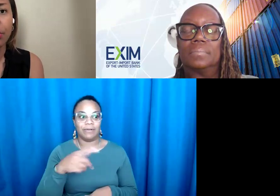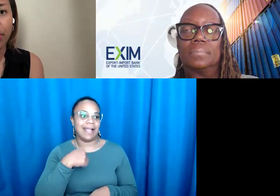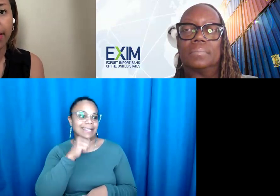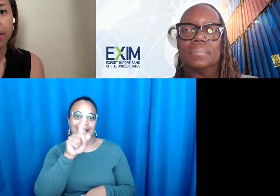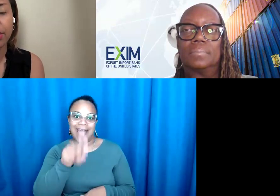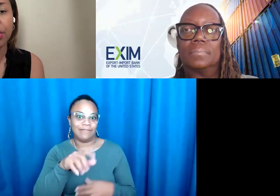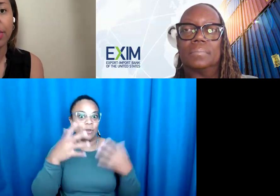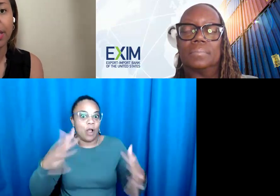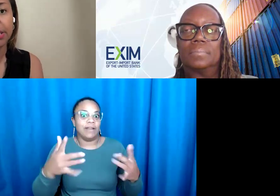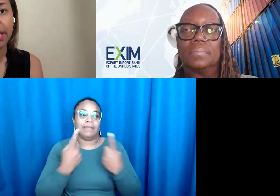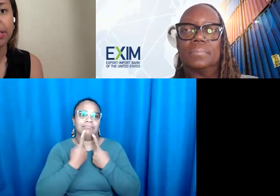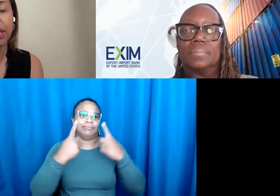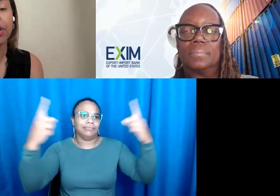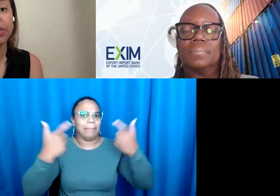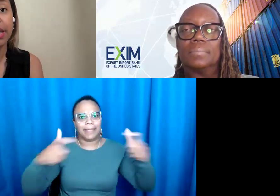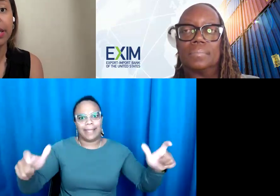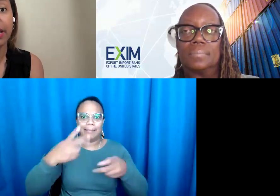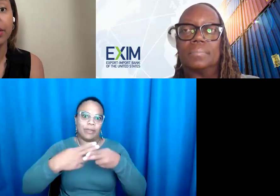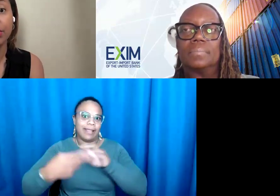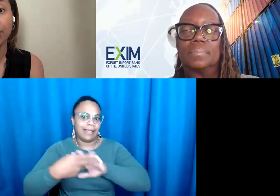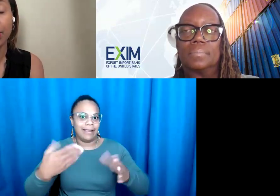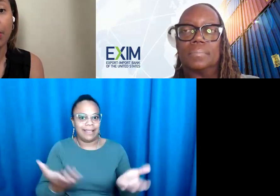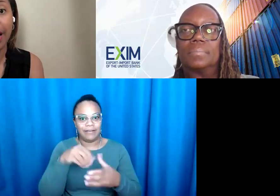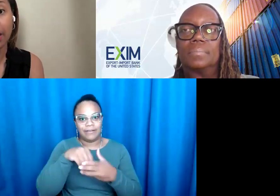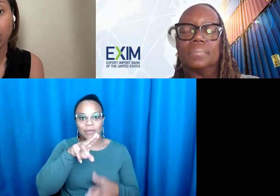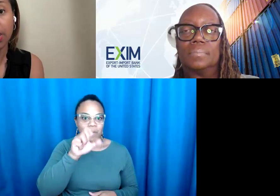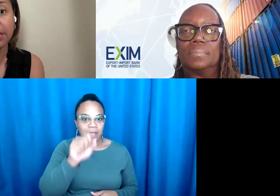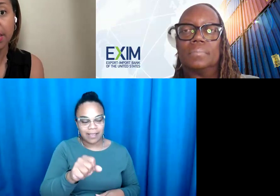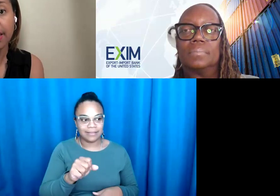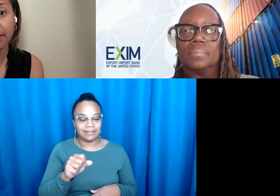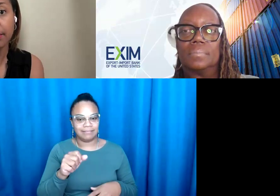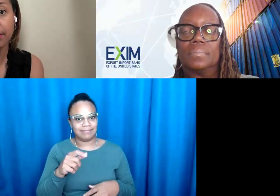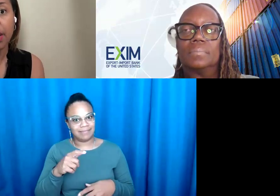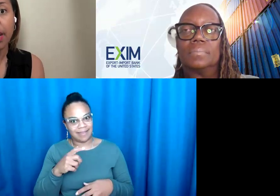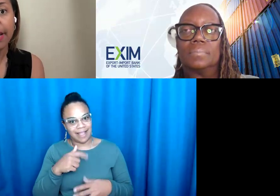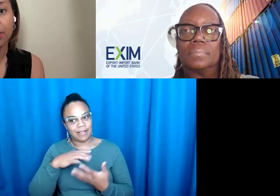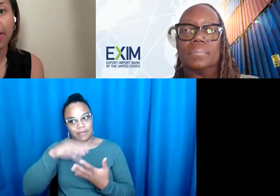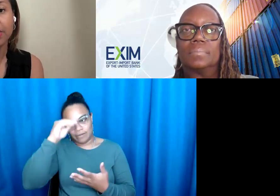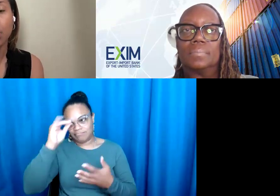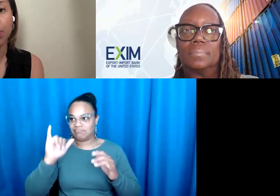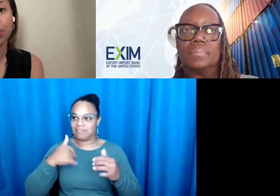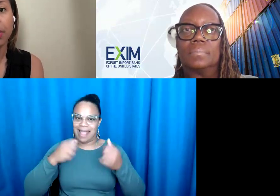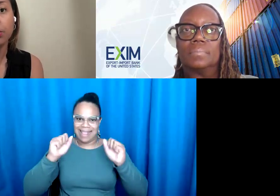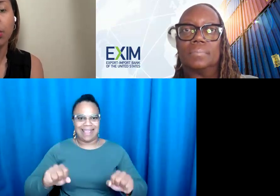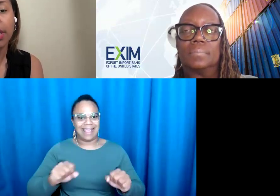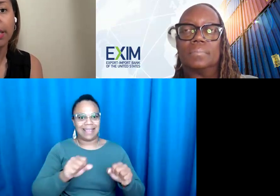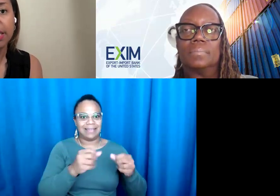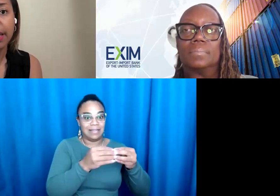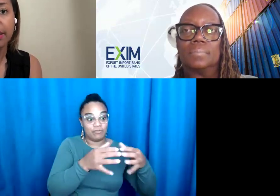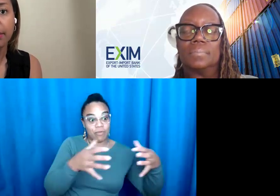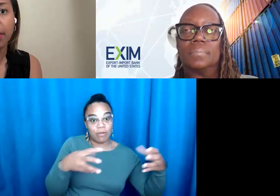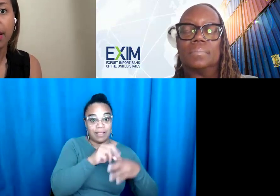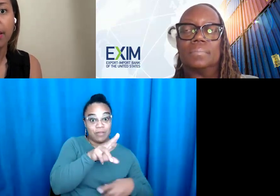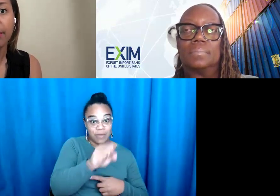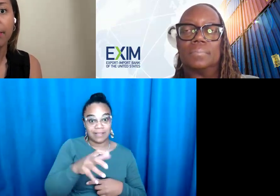already a well-known brand here in the United States, and understanding that, I can work in tandem. And so that's what we're doing, is we're